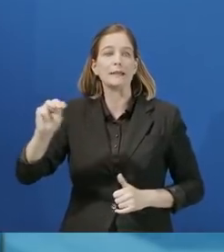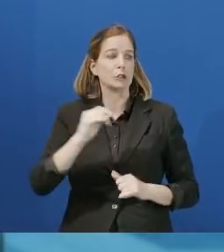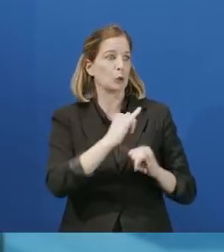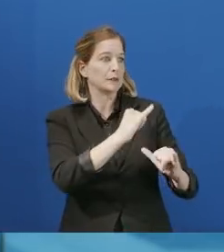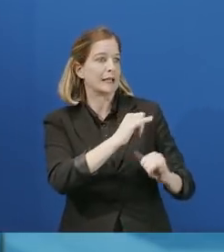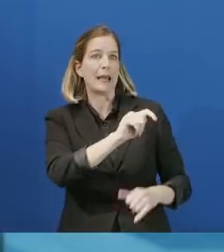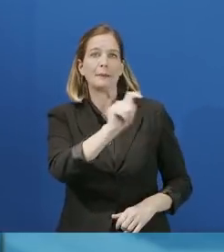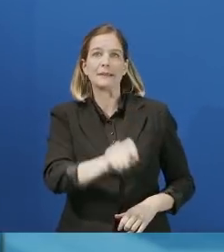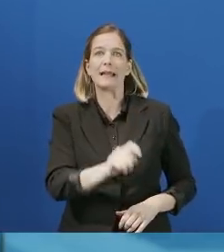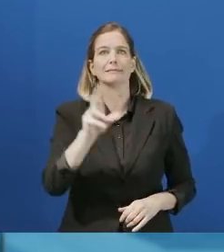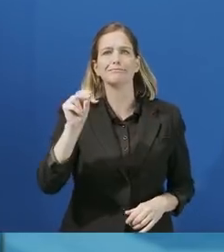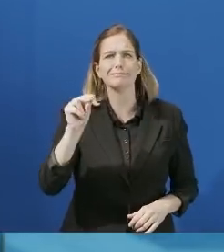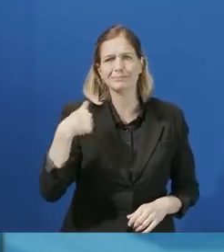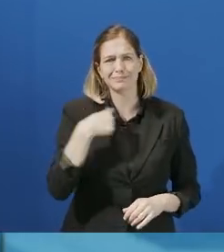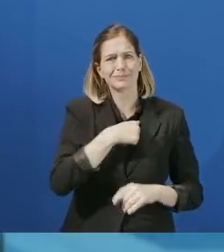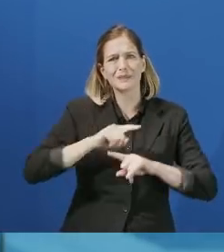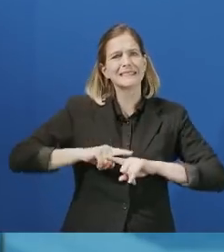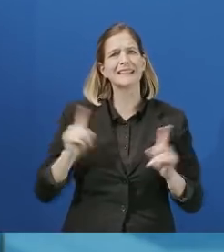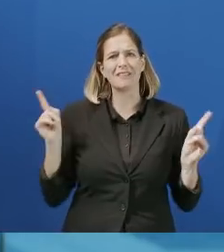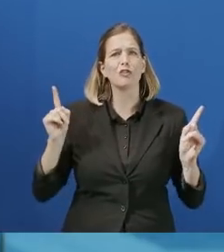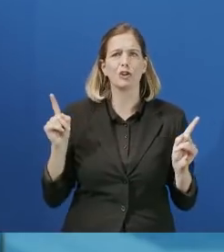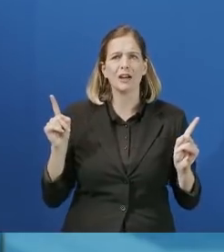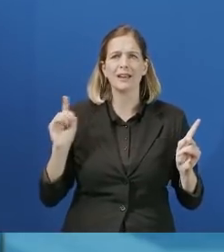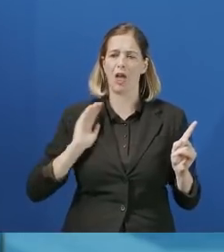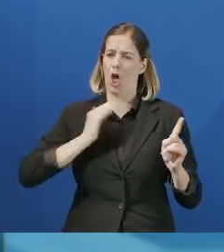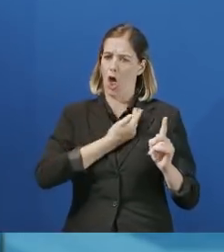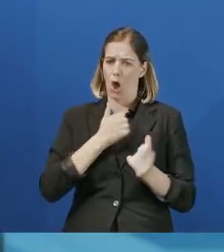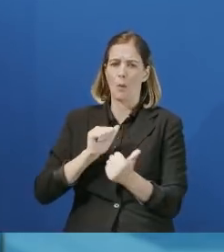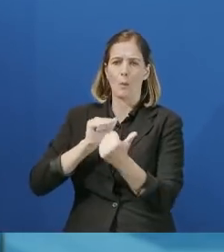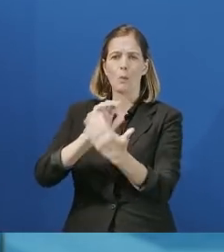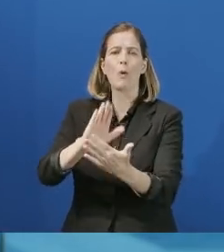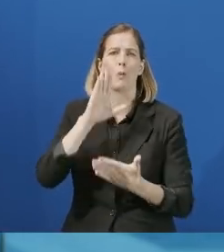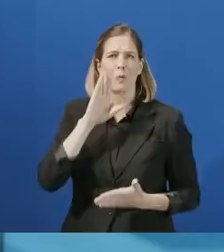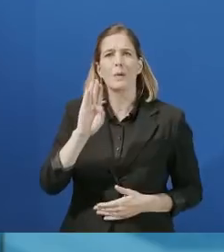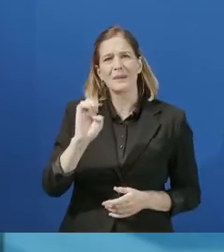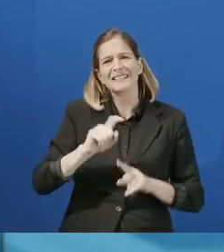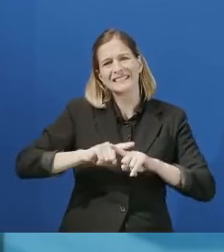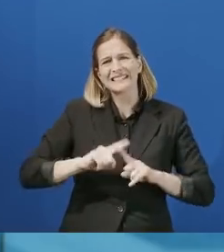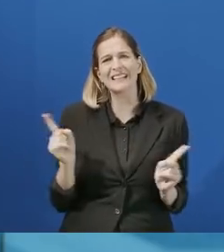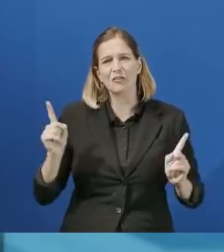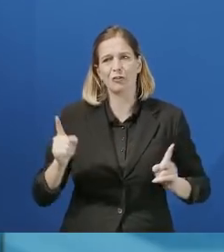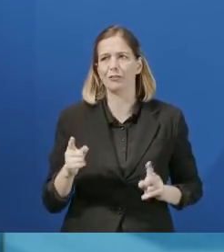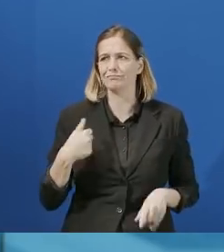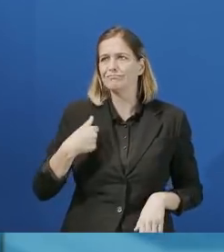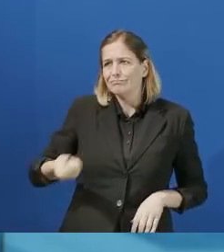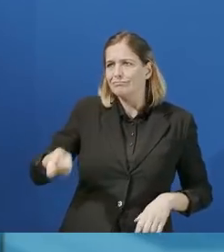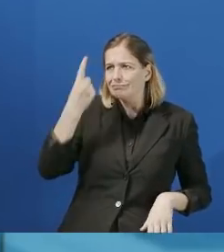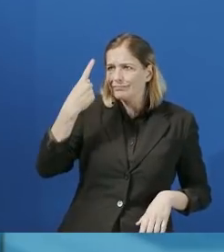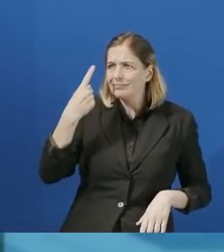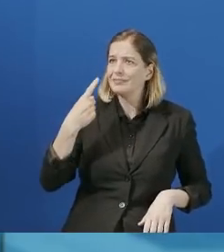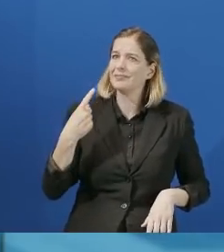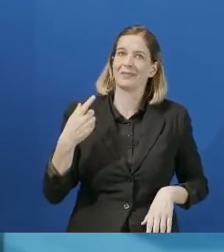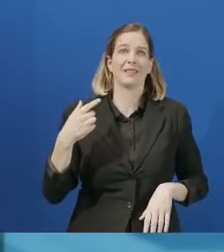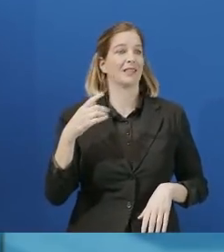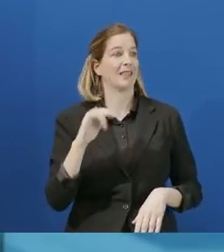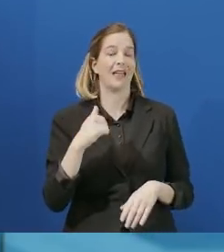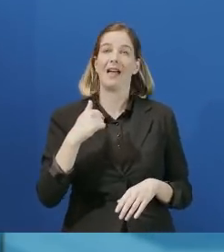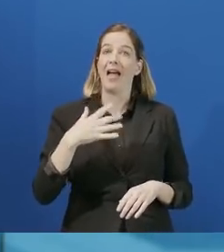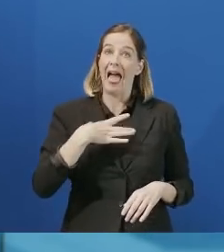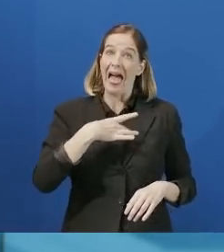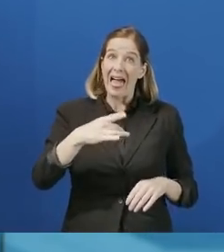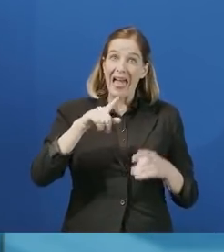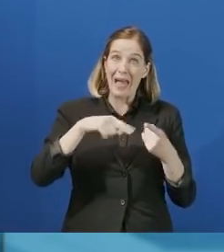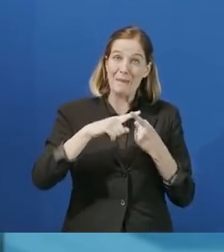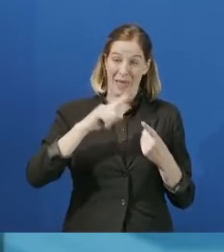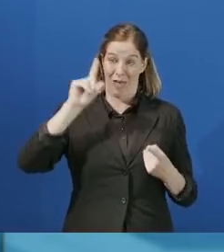are different. I realize that. That's one of the best things about running for this office is you get to all 15 counties and every